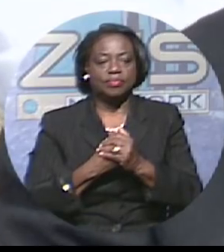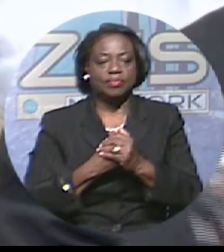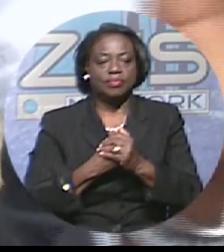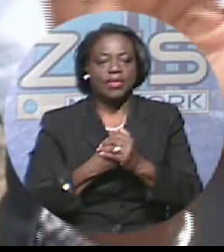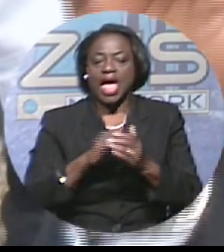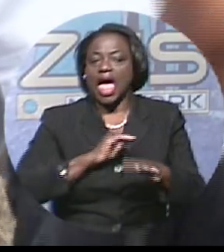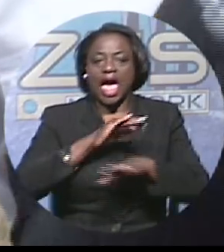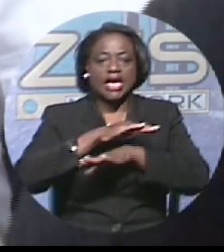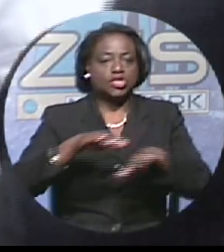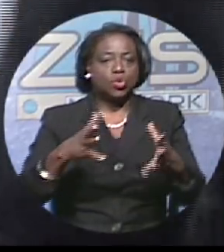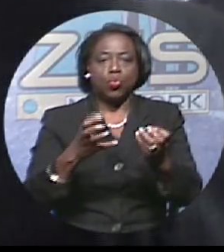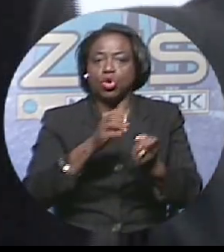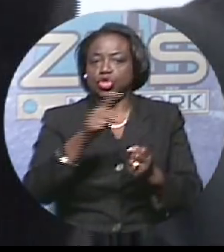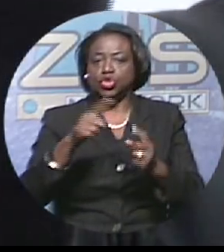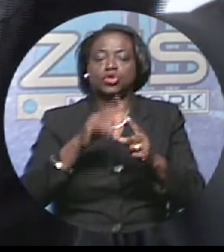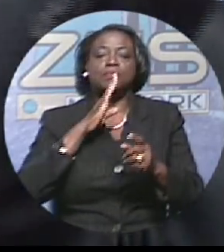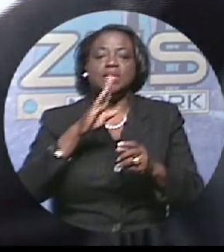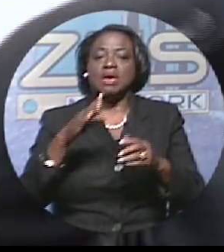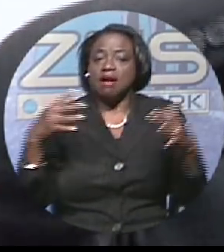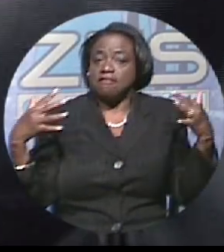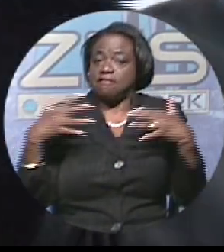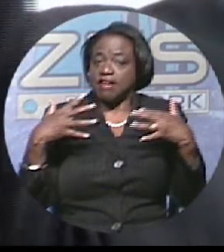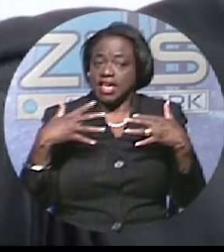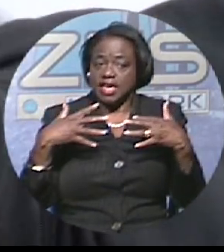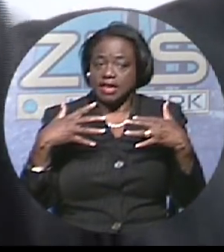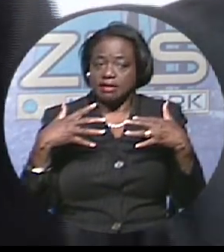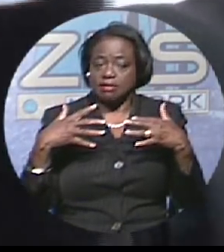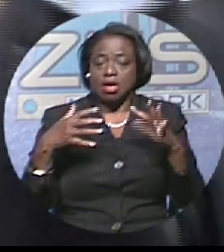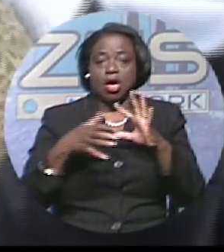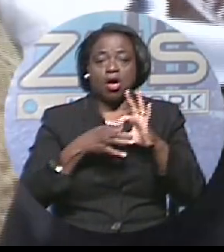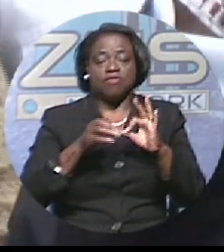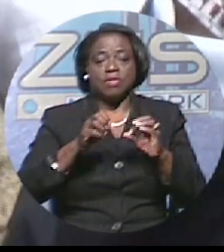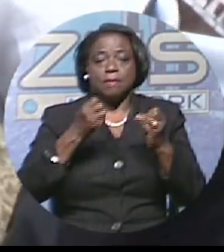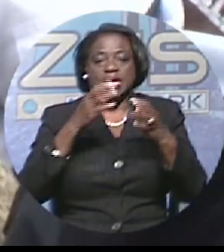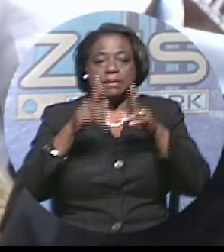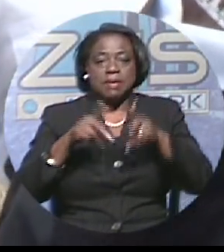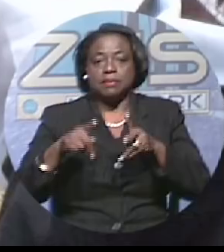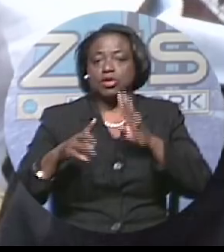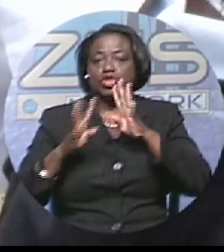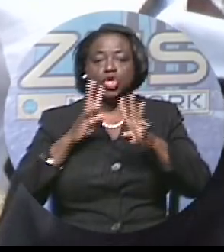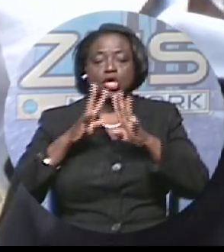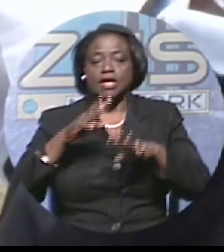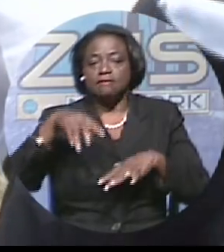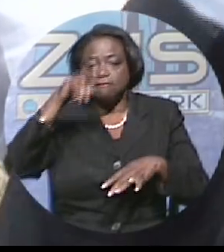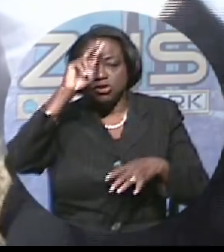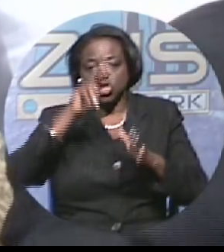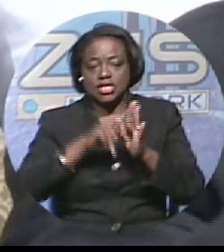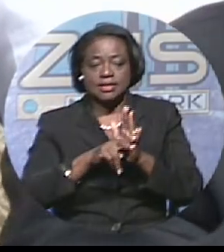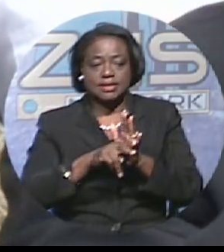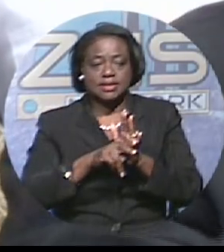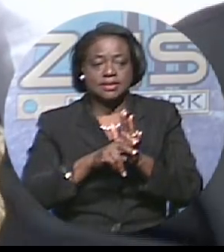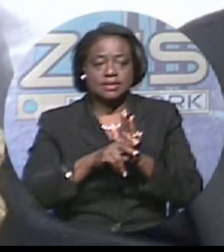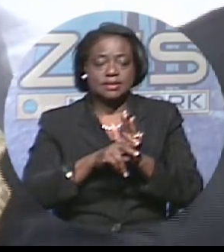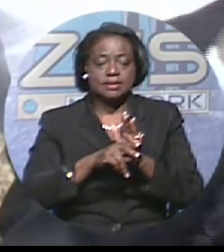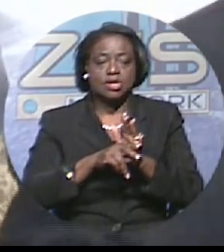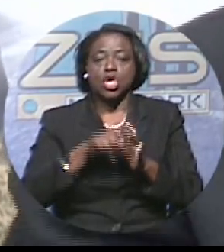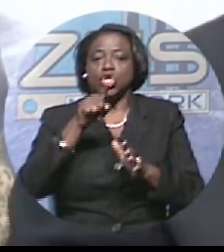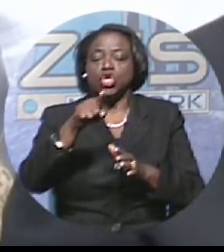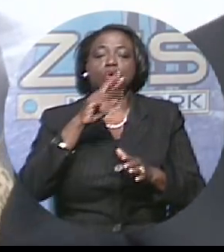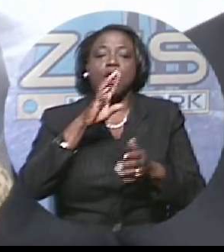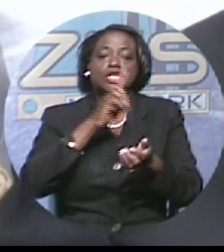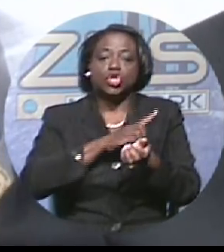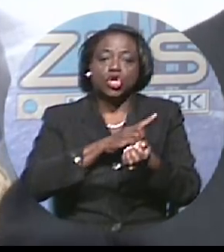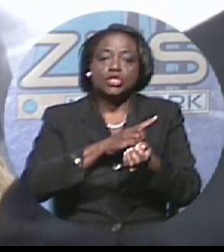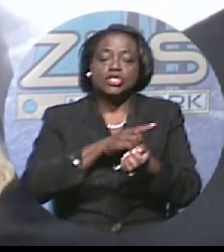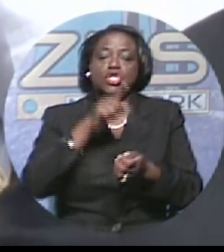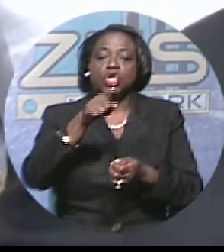I don't want you to be afraid of them other people who talking a whole bunch of nonsense. You are doctors, you are professional,